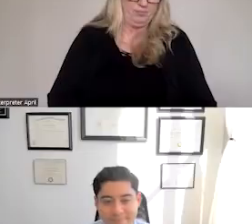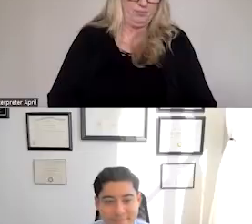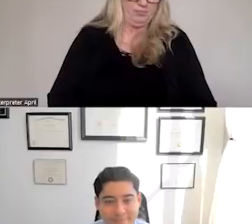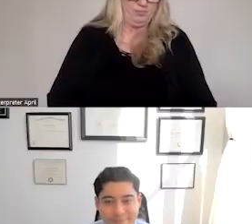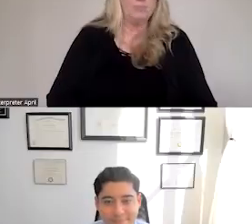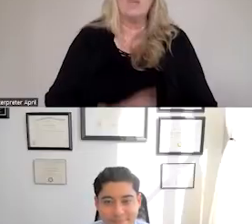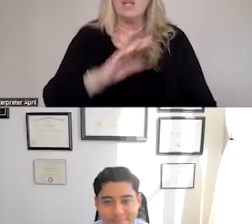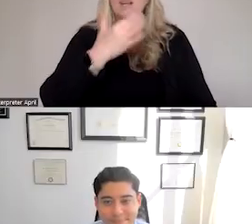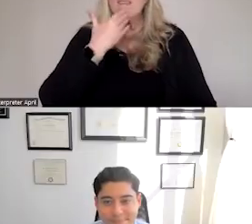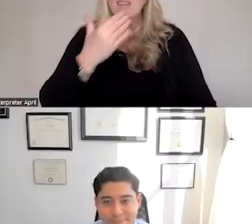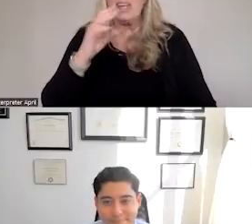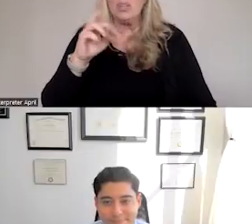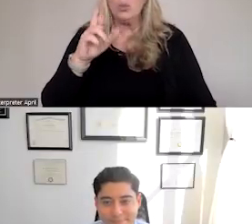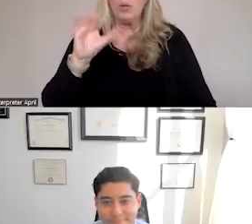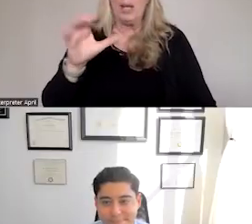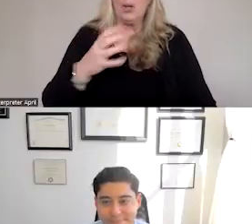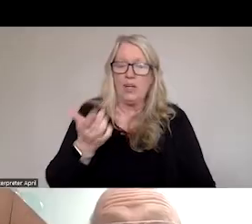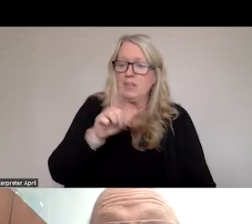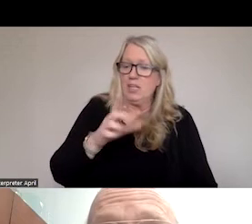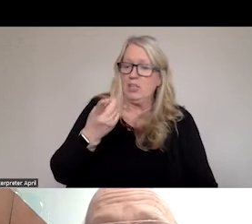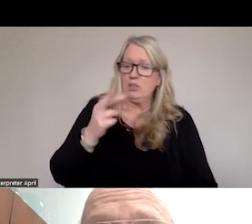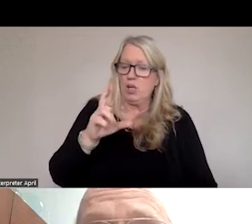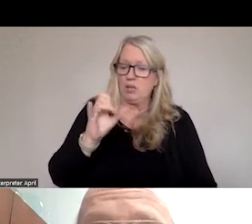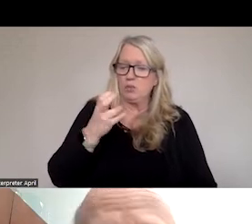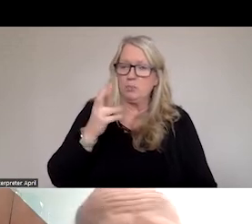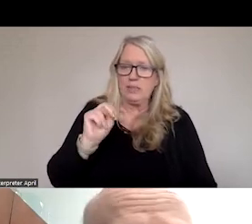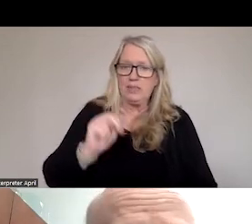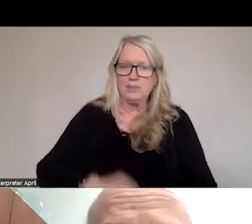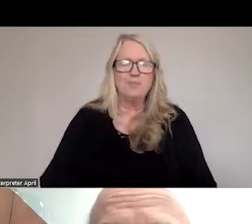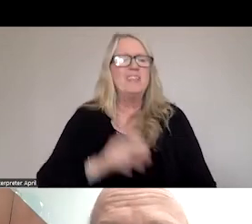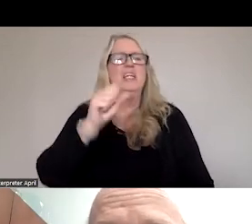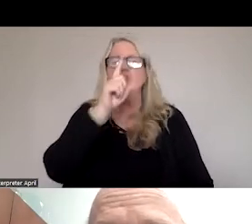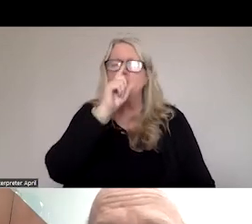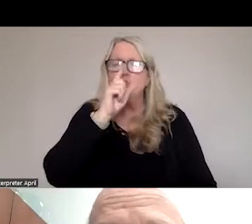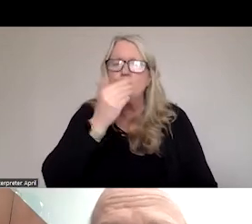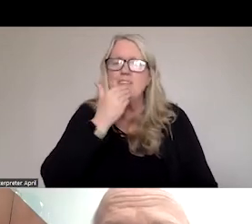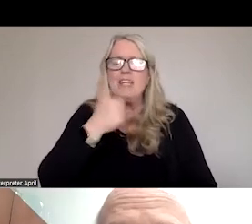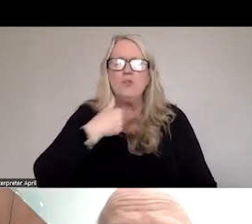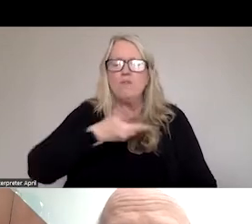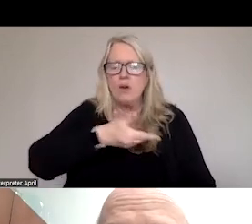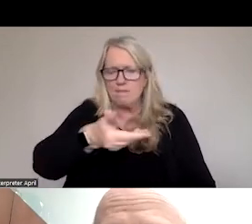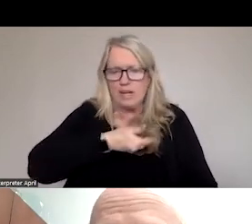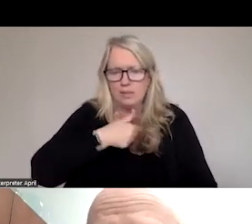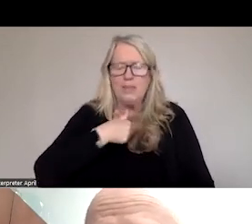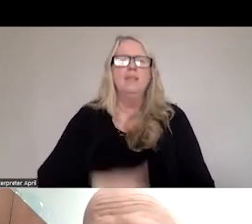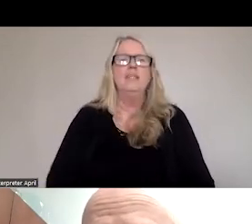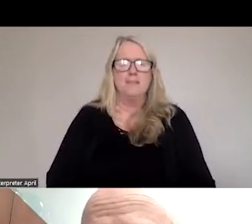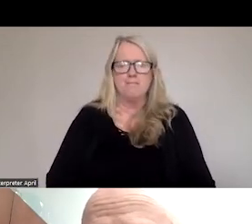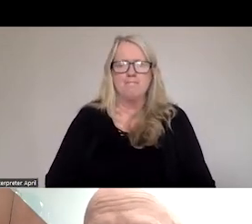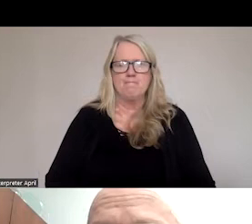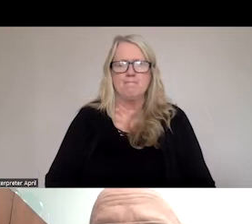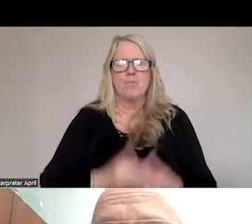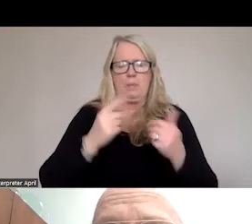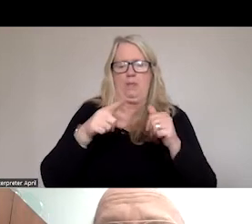Well, thank you, Eric. Dr. McKeon? Sure, thank you for inviting me. Let me just preface